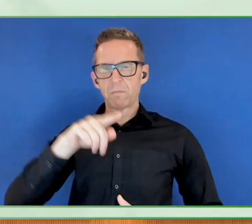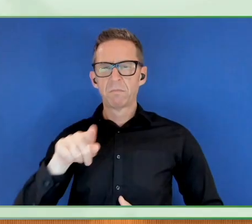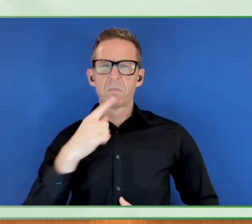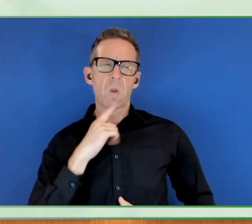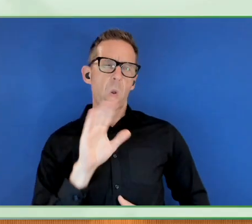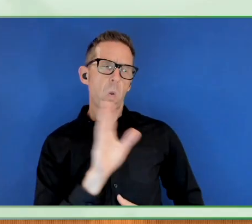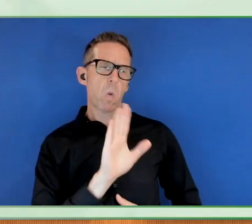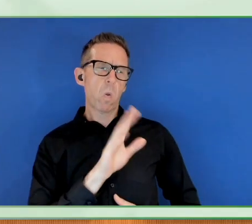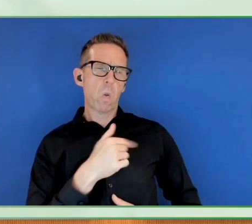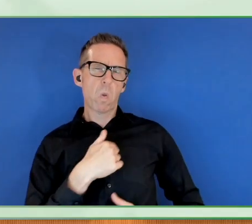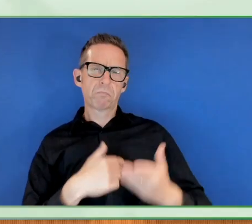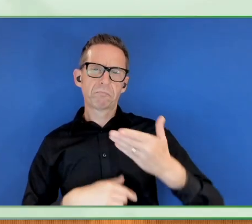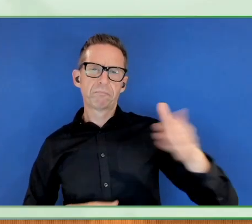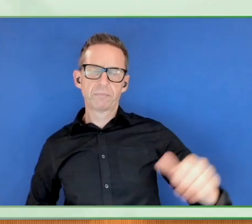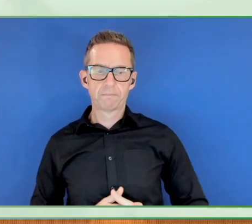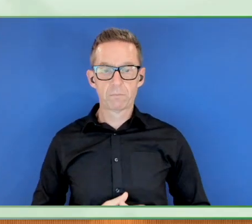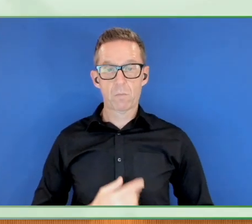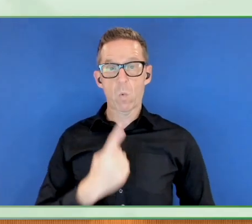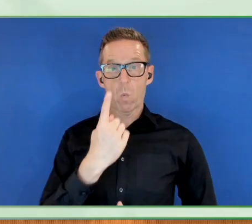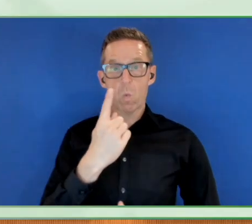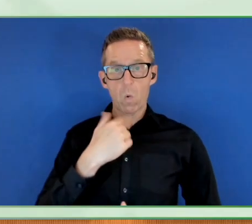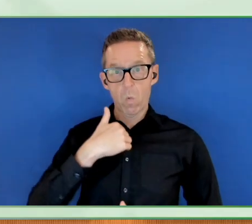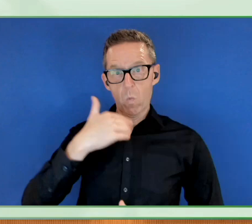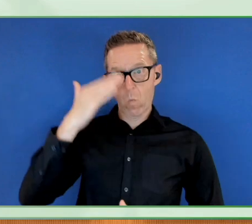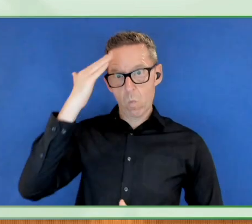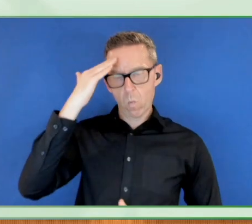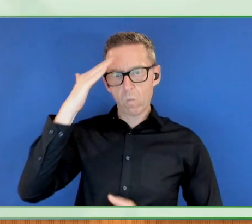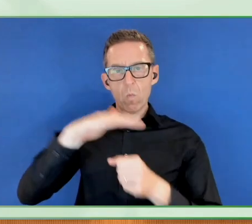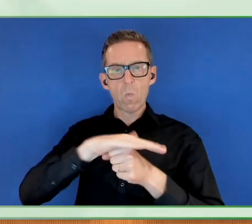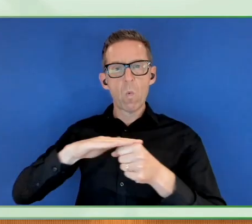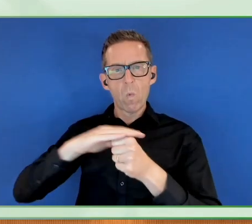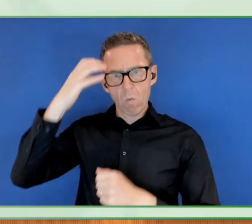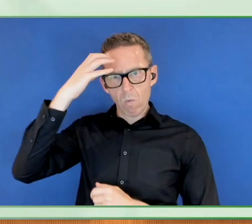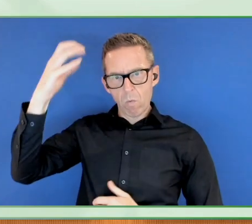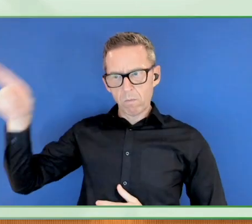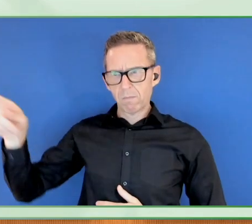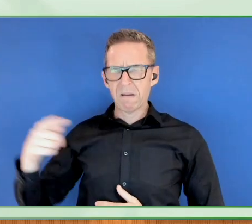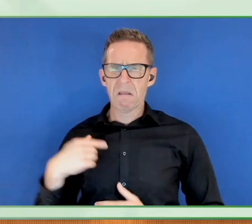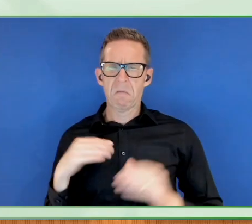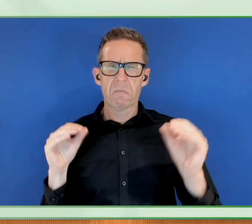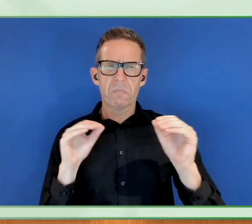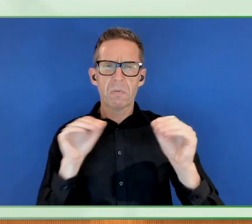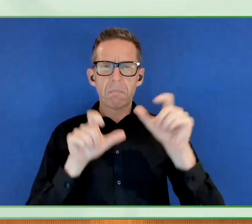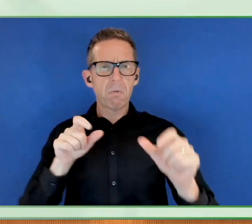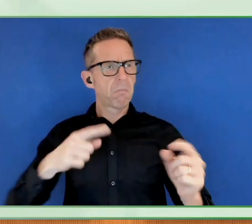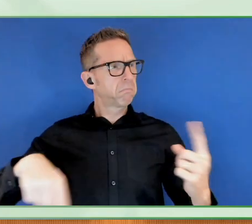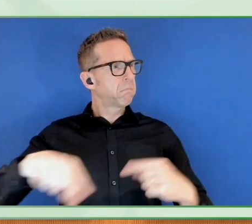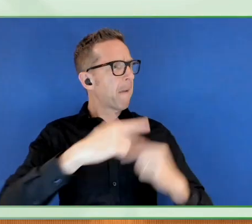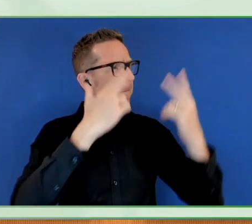of a municipality saying, well, we have no blind citizens, which is an